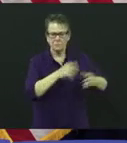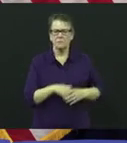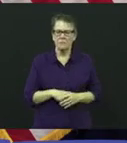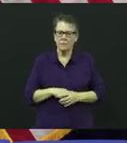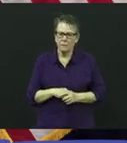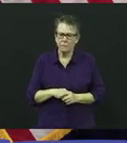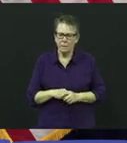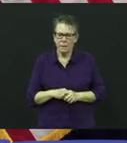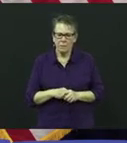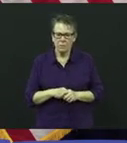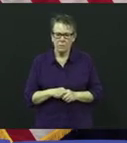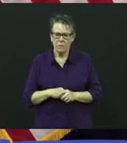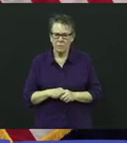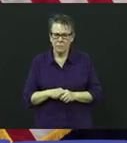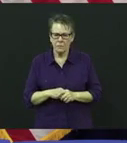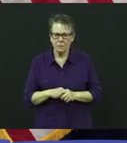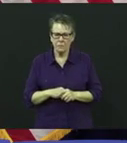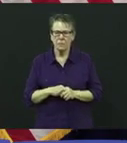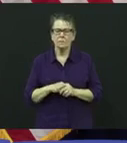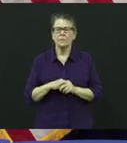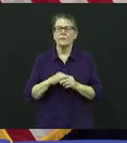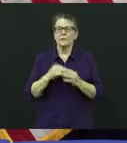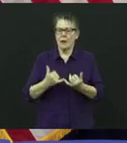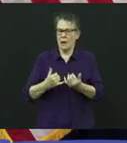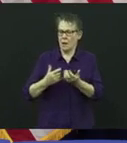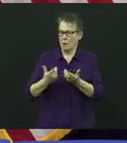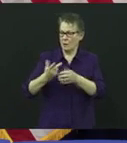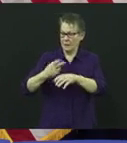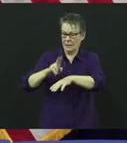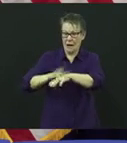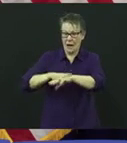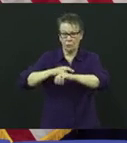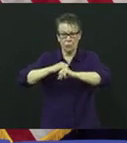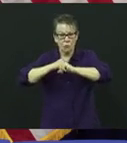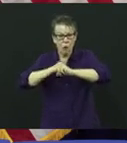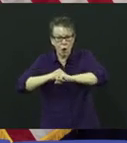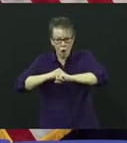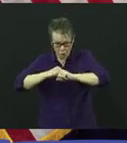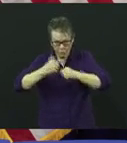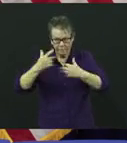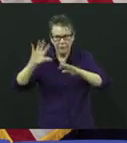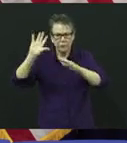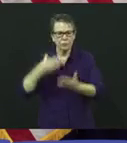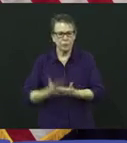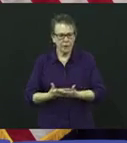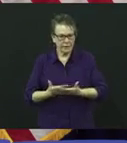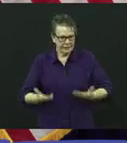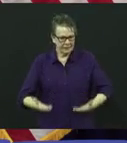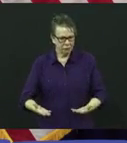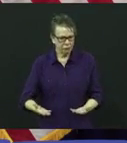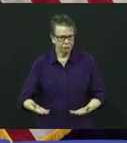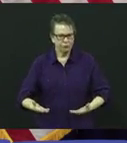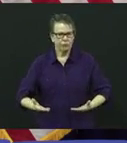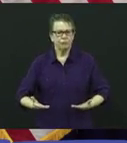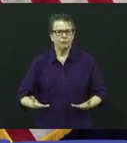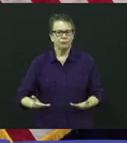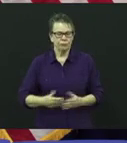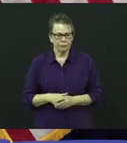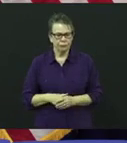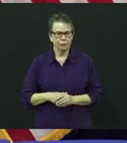Thirdly, I mentioned already a very good, productive, early stage discussion with the Senate President and Speaker. And again, I want to give a big shout out to the